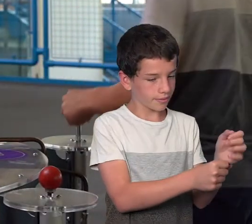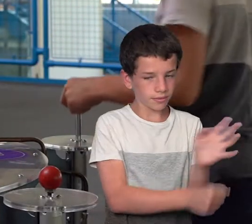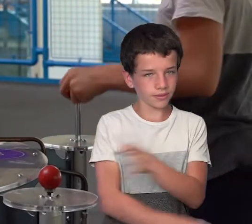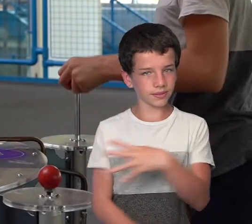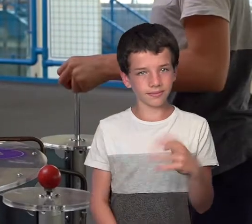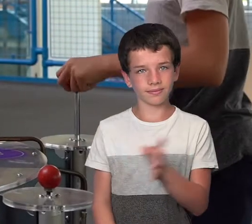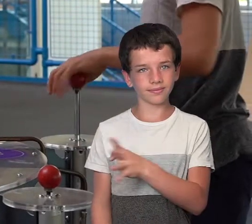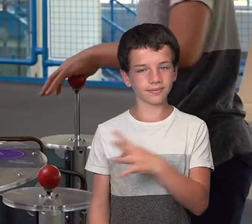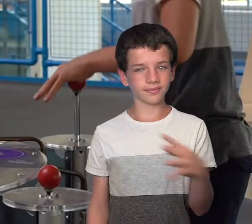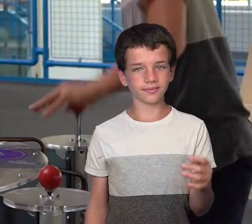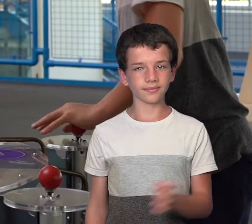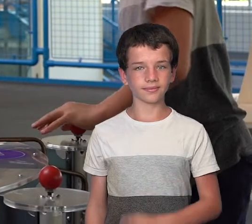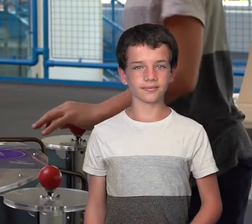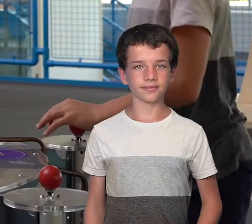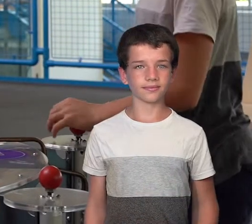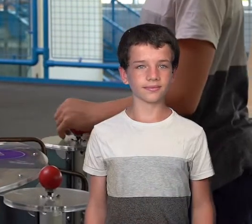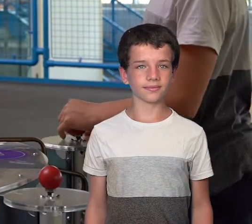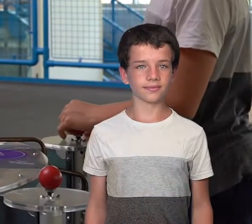This is Viscosity.